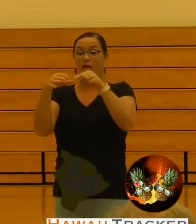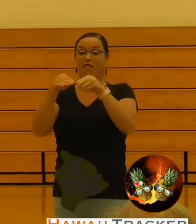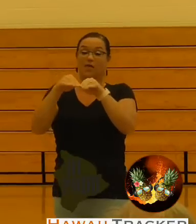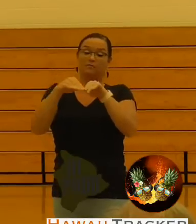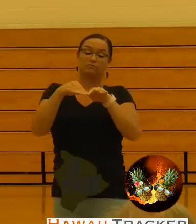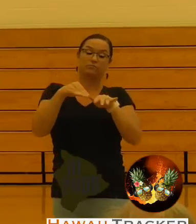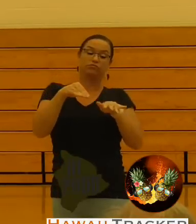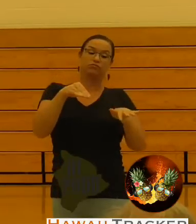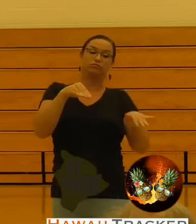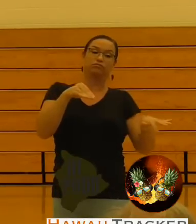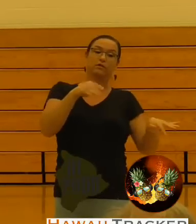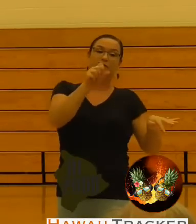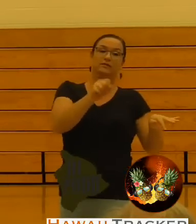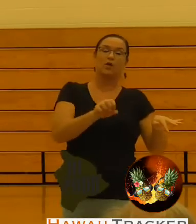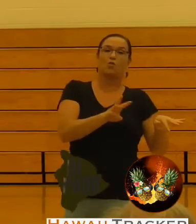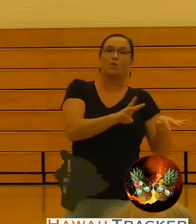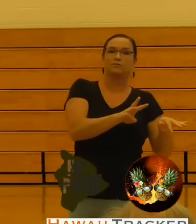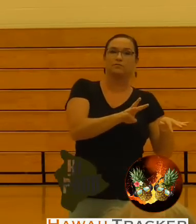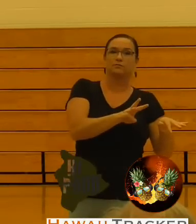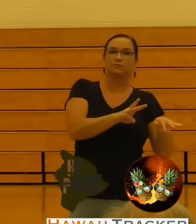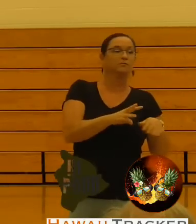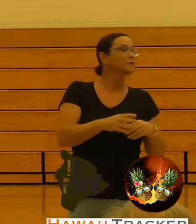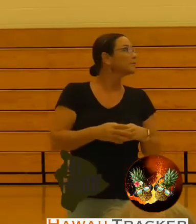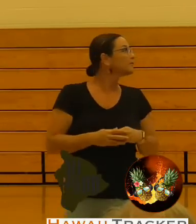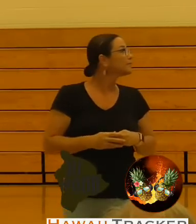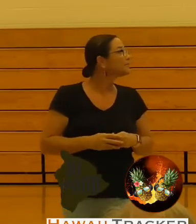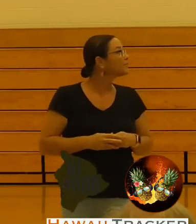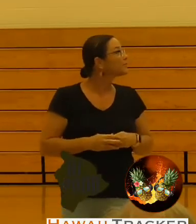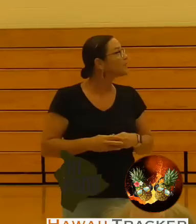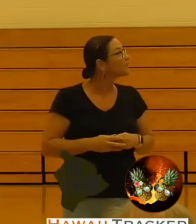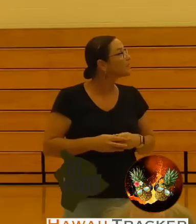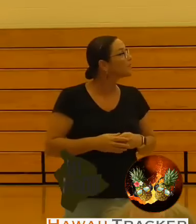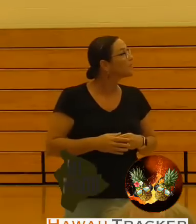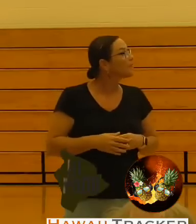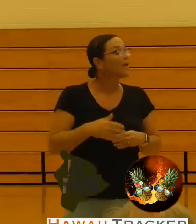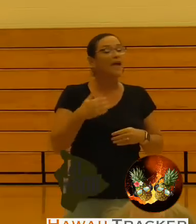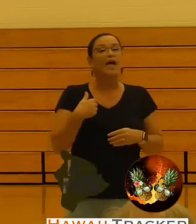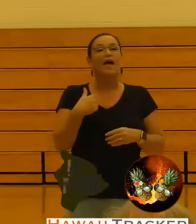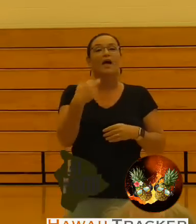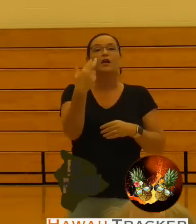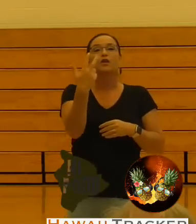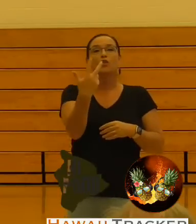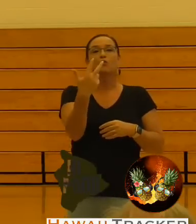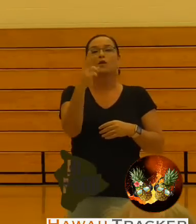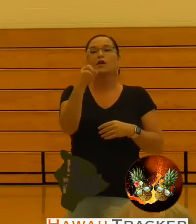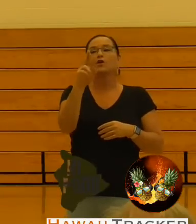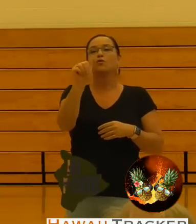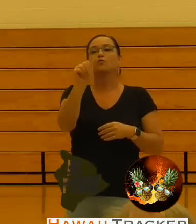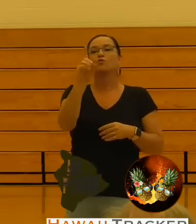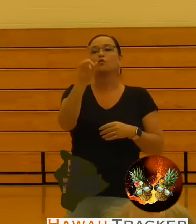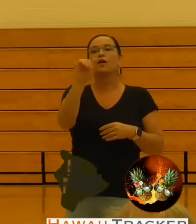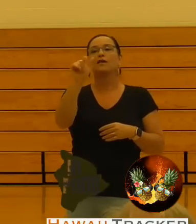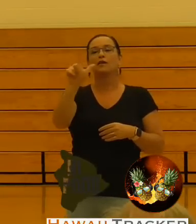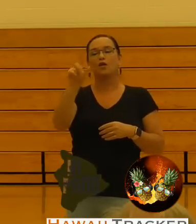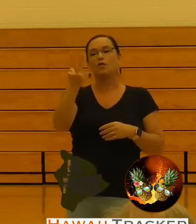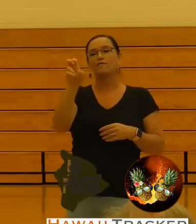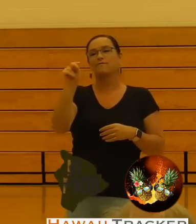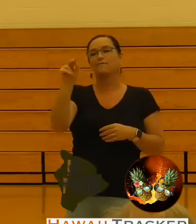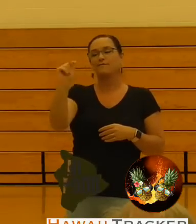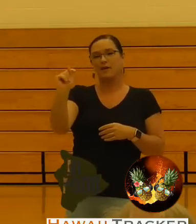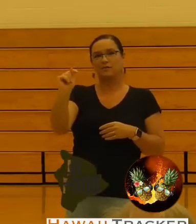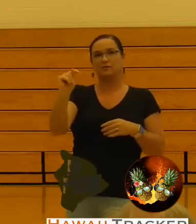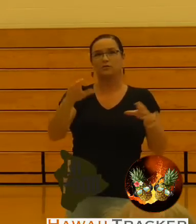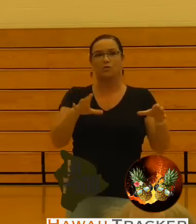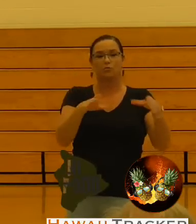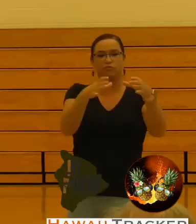into the southwest rift zone. Three radial vent eruptions. Those are the trump cards for volcanic hazards on